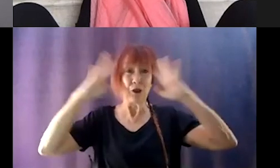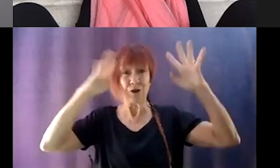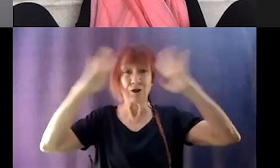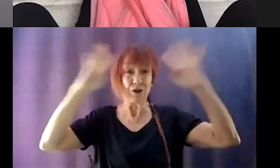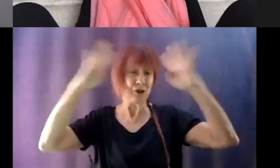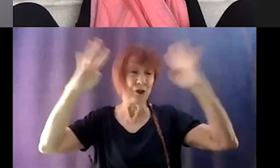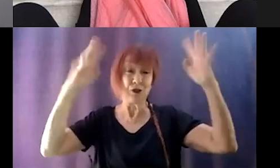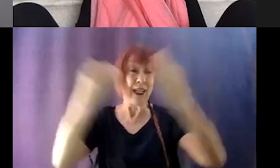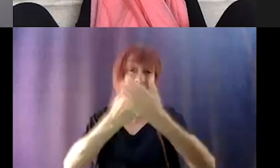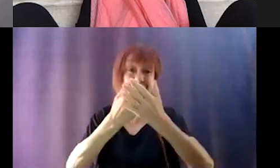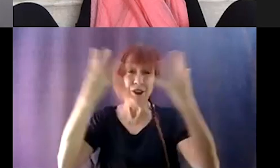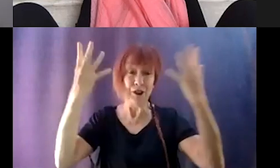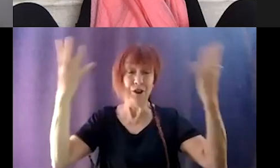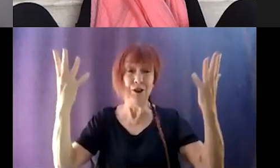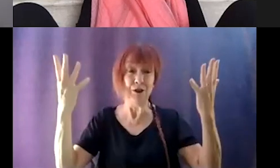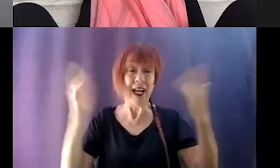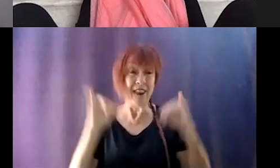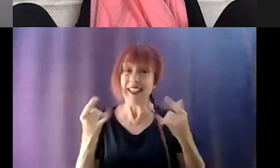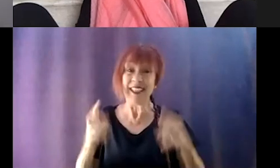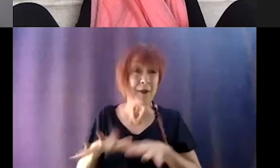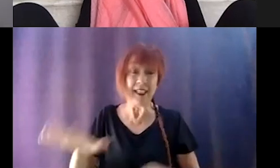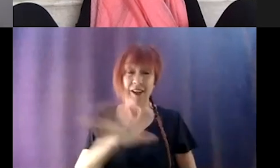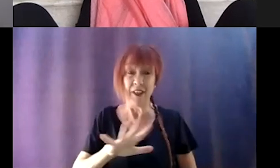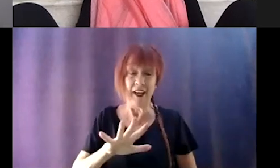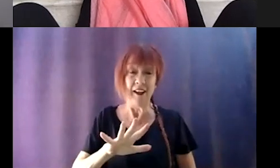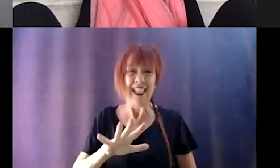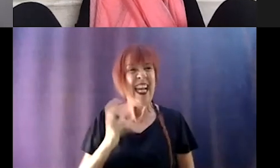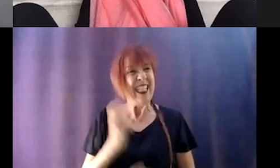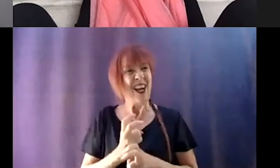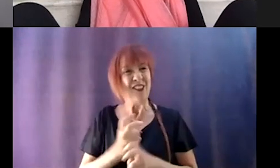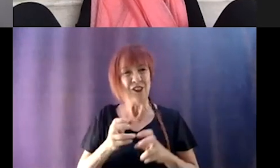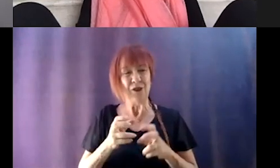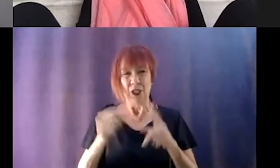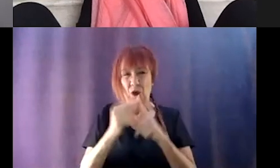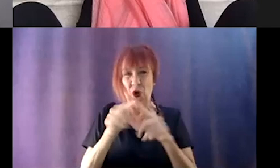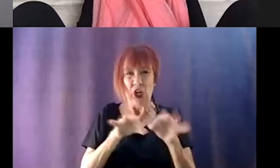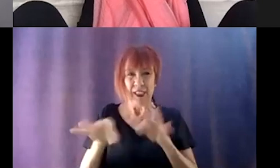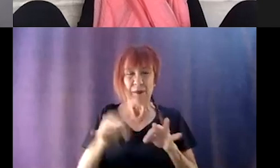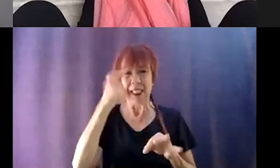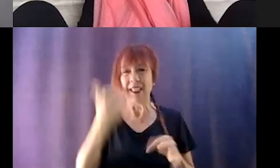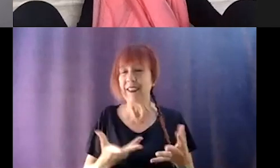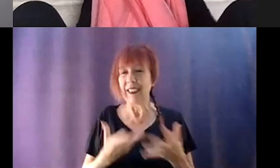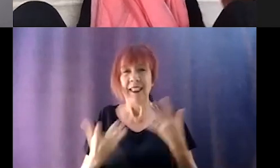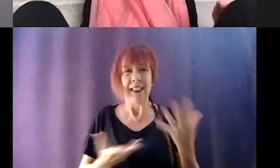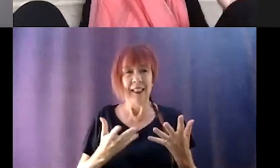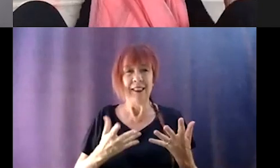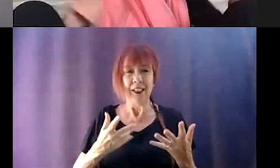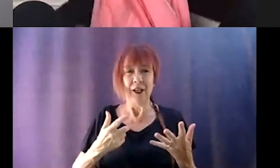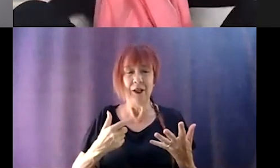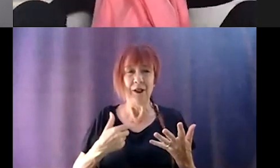it's really what is going on. I see that it's difficult to put words on that because it's discussion of hours that I often have on